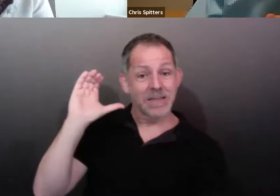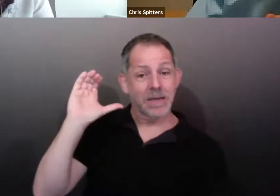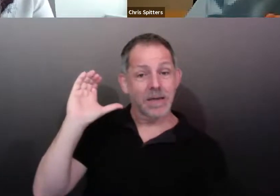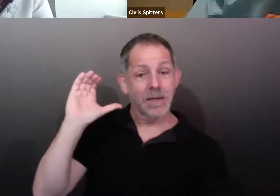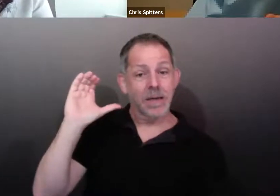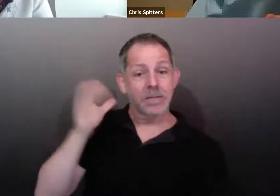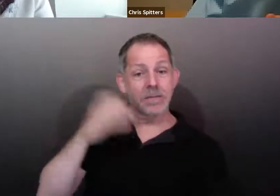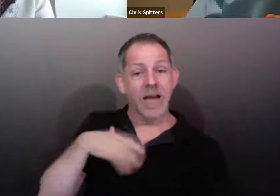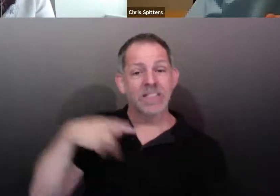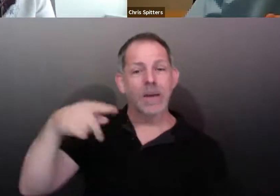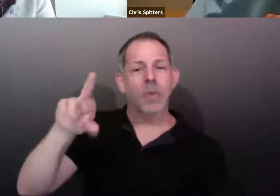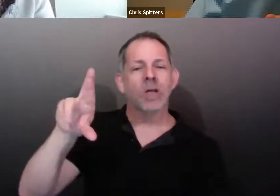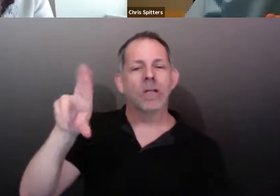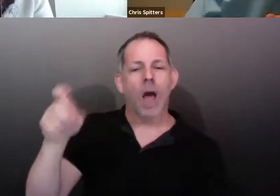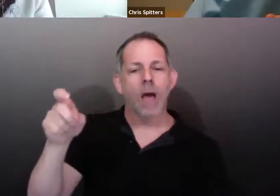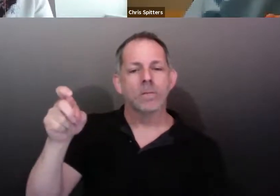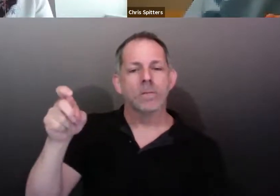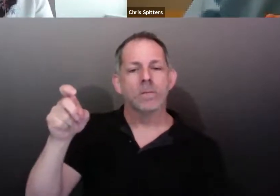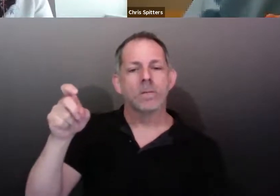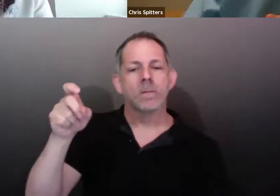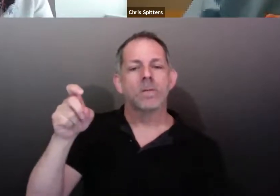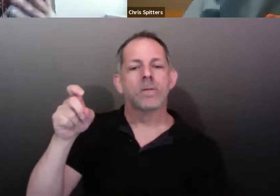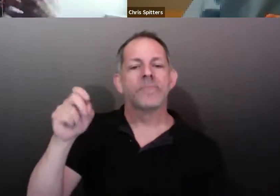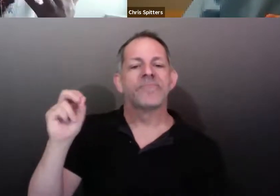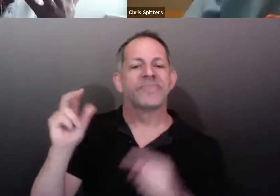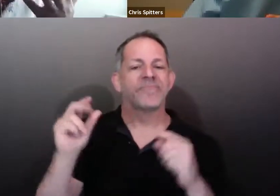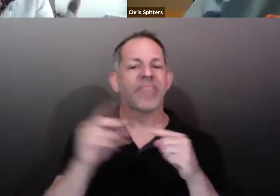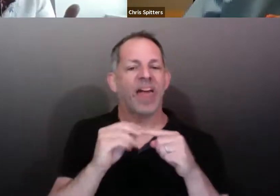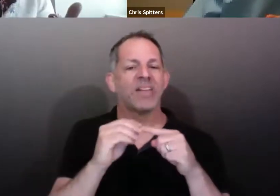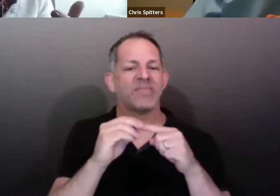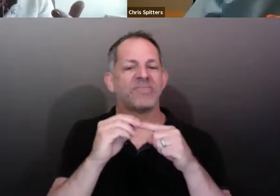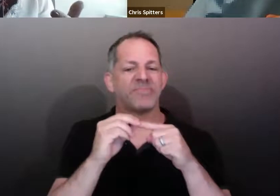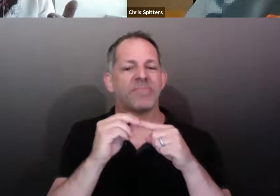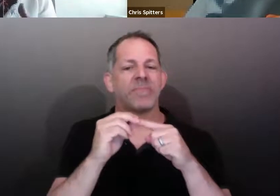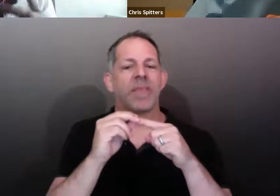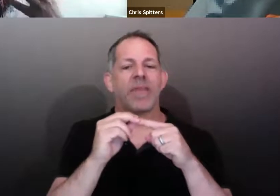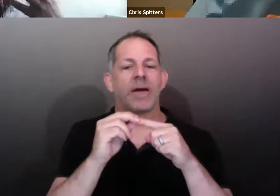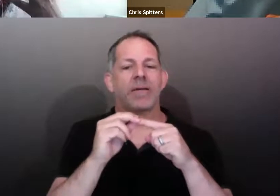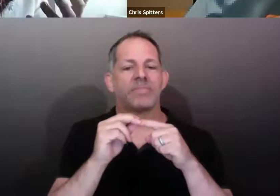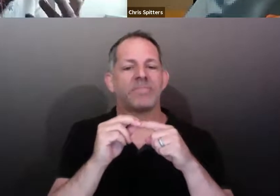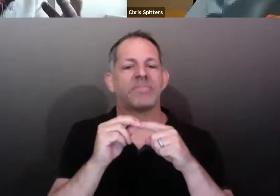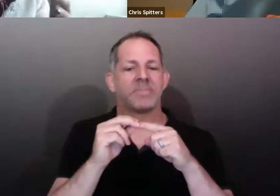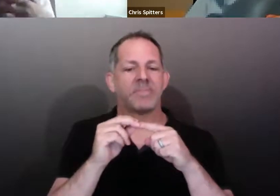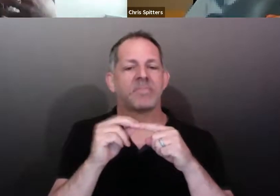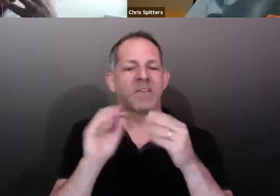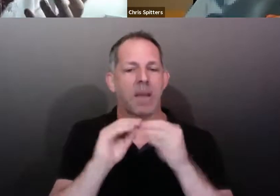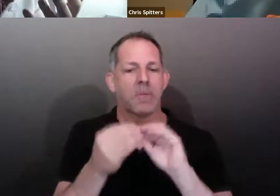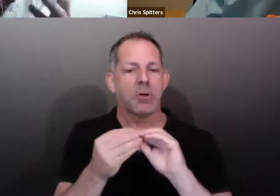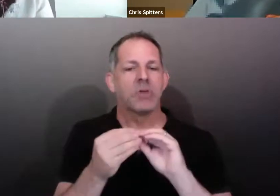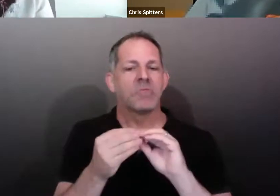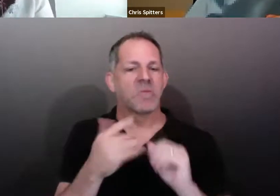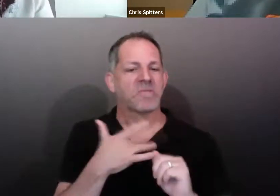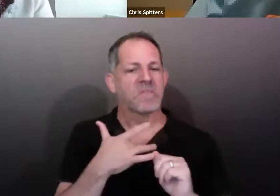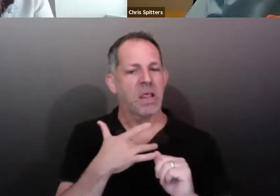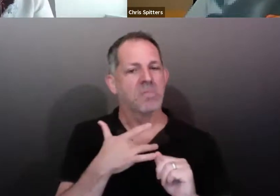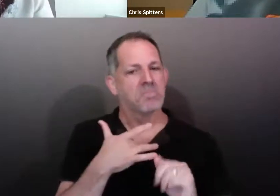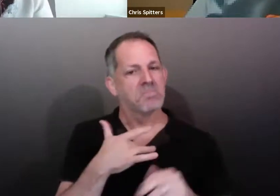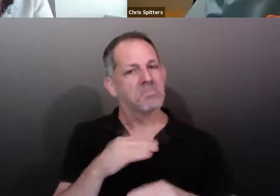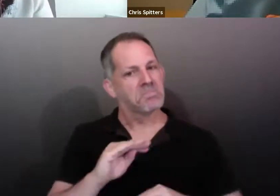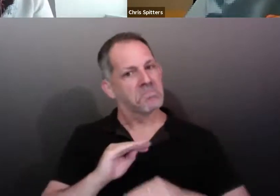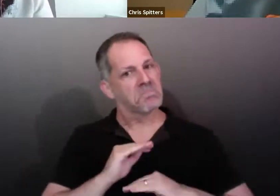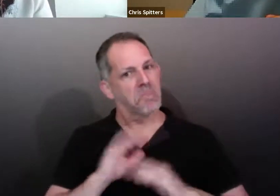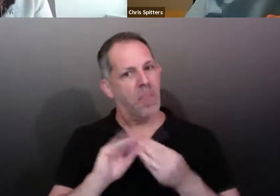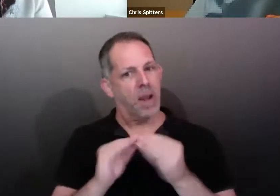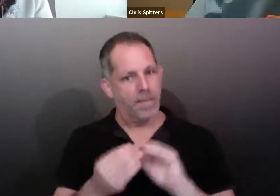really assuring that, like, okay, I'm okay. And so luckily I have a practice of really good self-talk to help me through those anxious